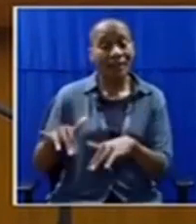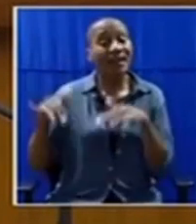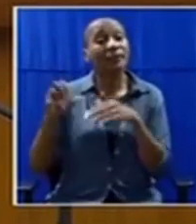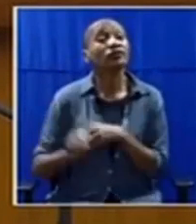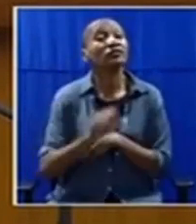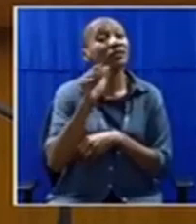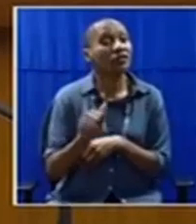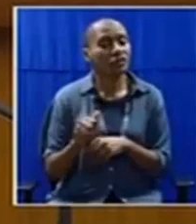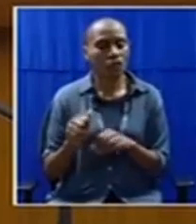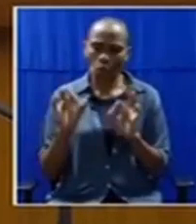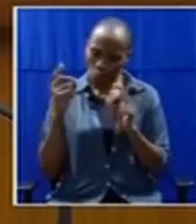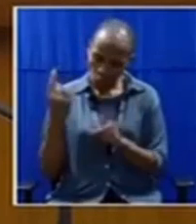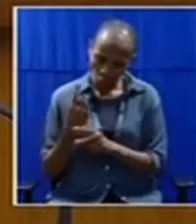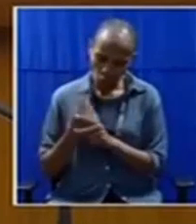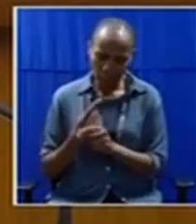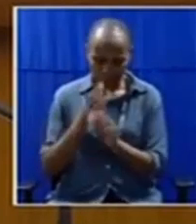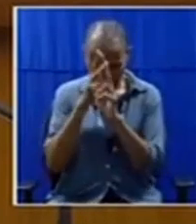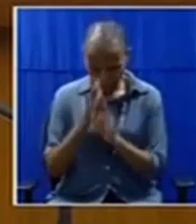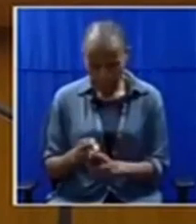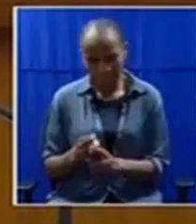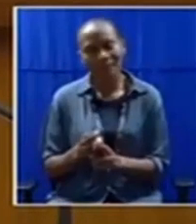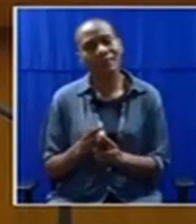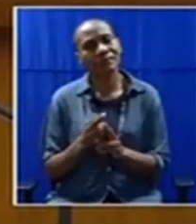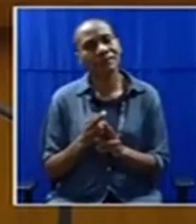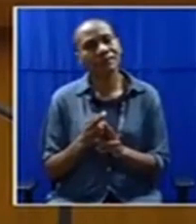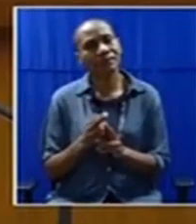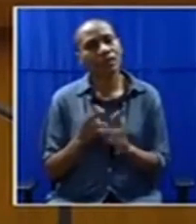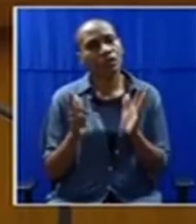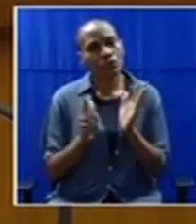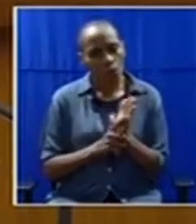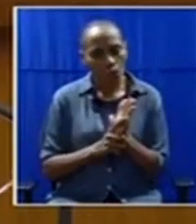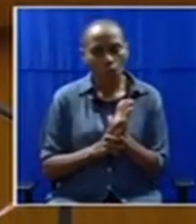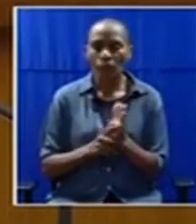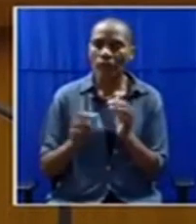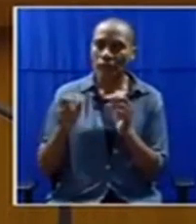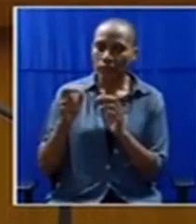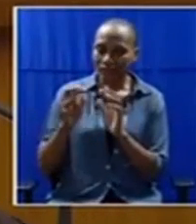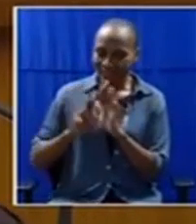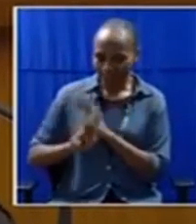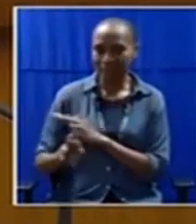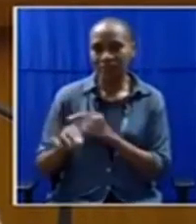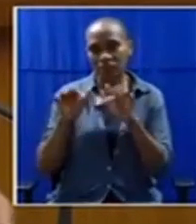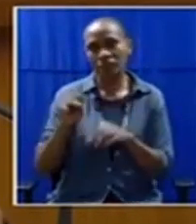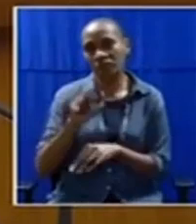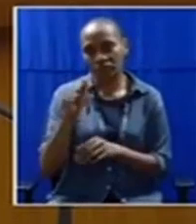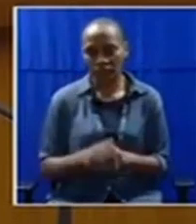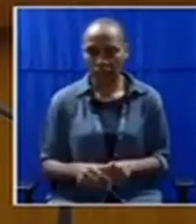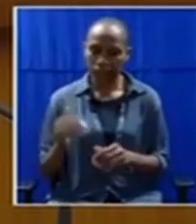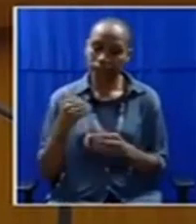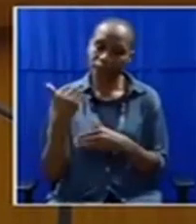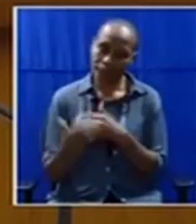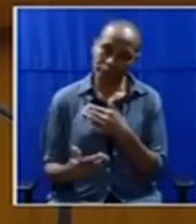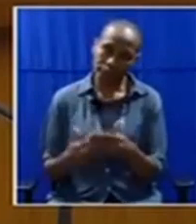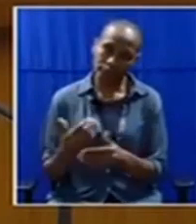maintains its dignity as the legislative arm of the state representing the people of South Africa. Moving forward, we